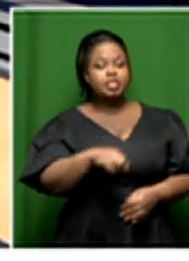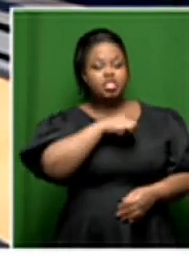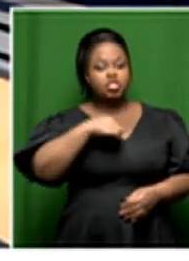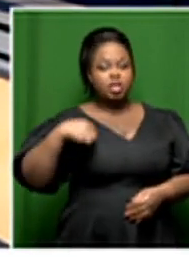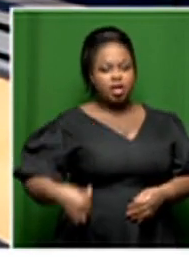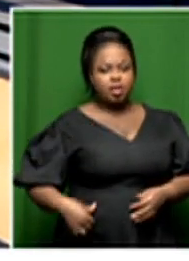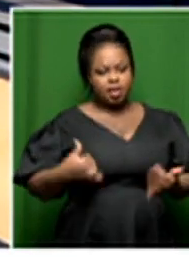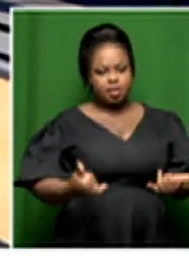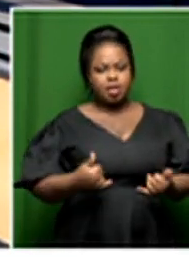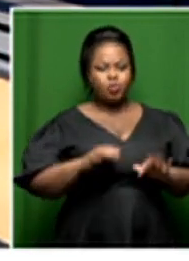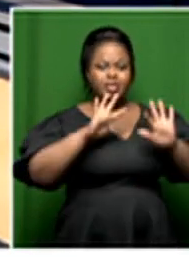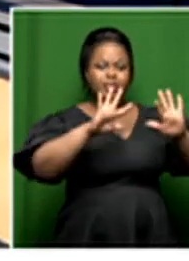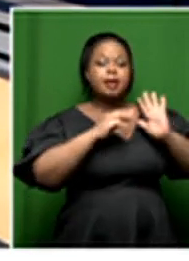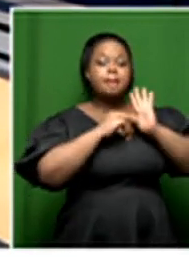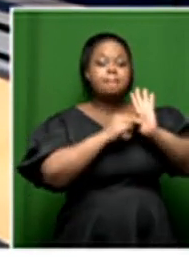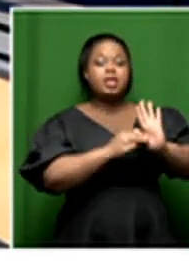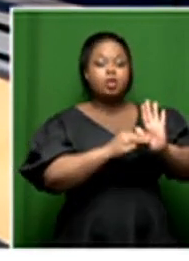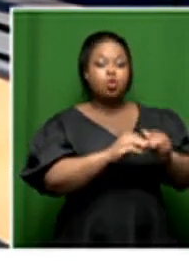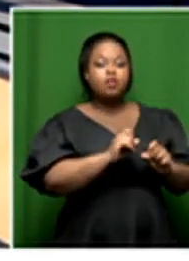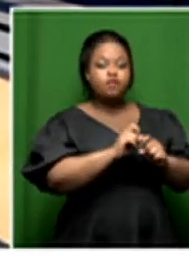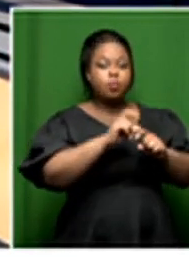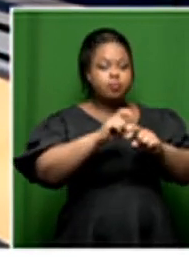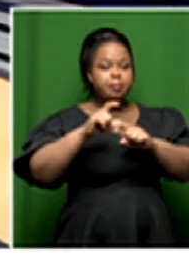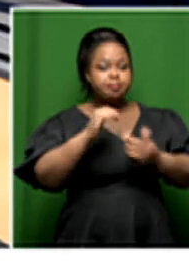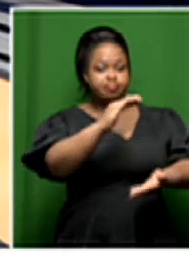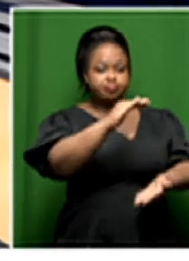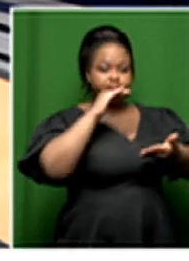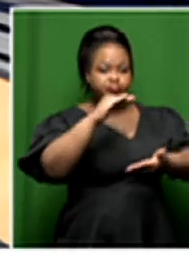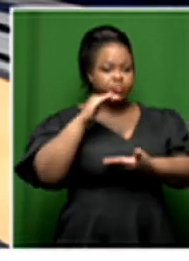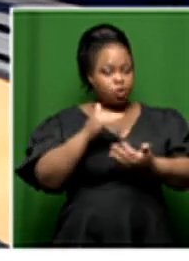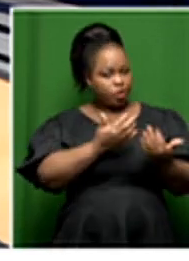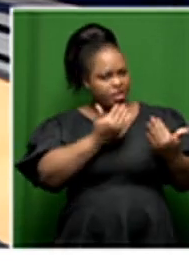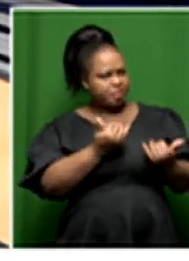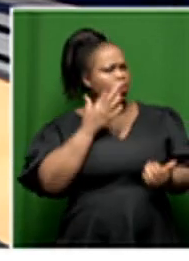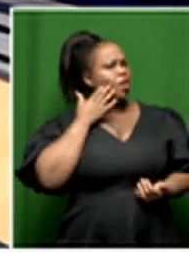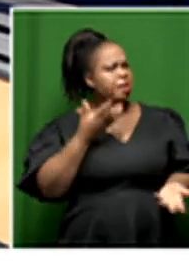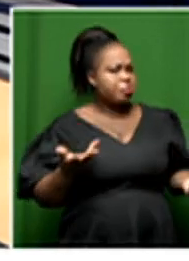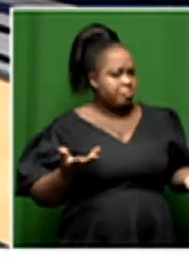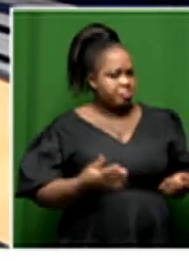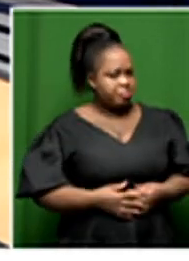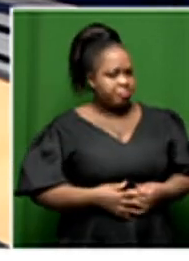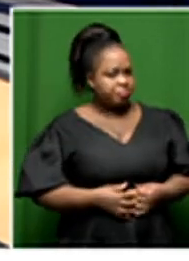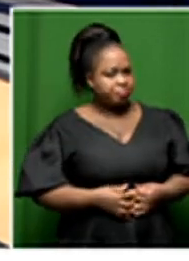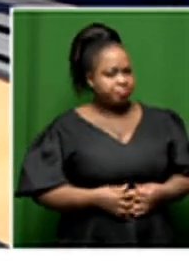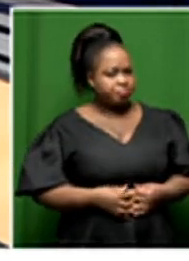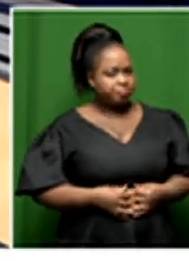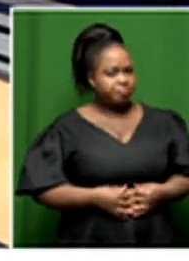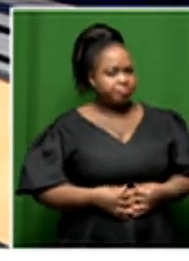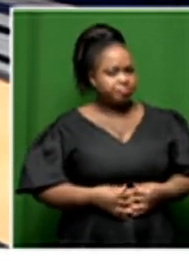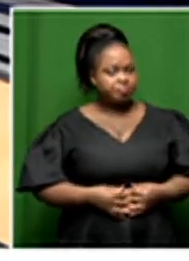now offered South Africa 10 million doses of the Sinovac vaccine. When are we getting them? How far is the process gone